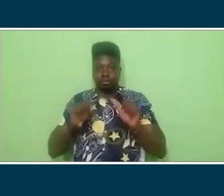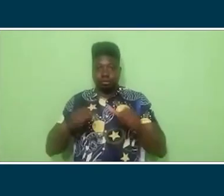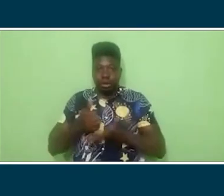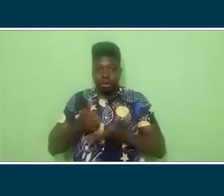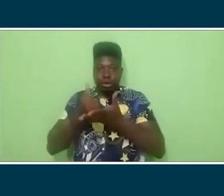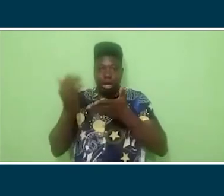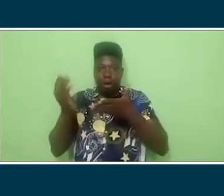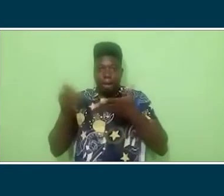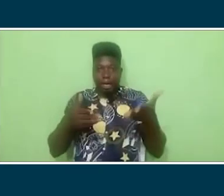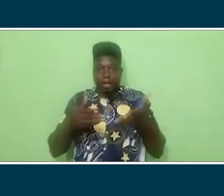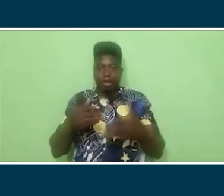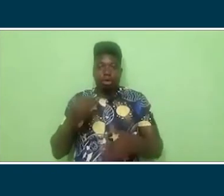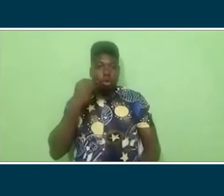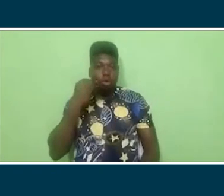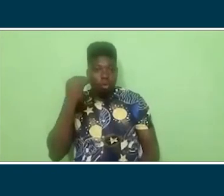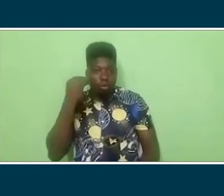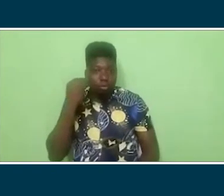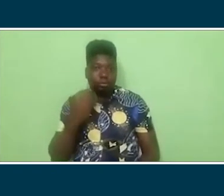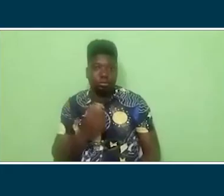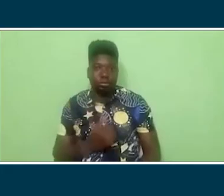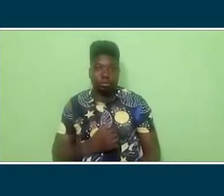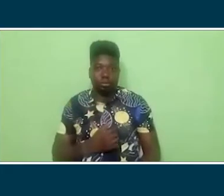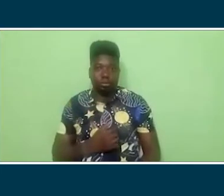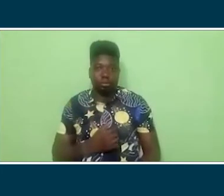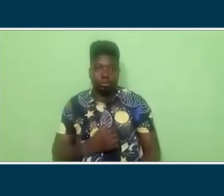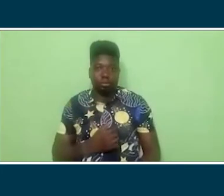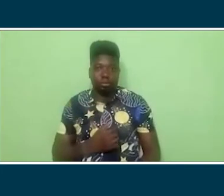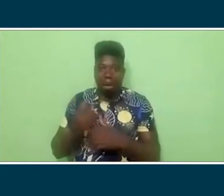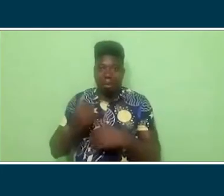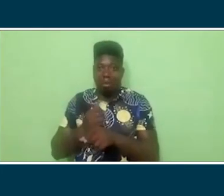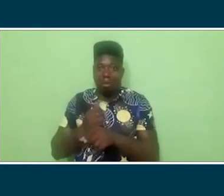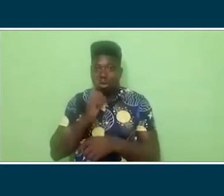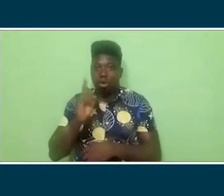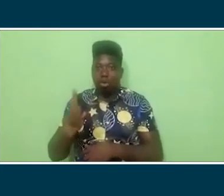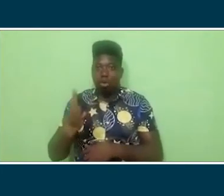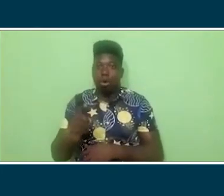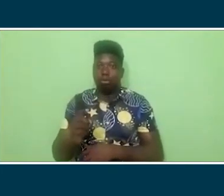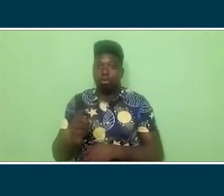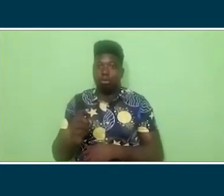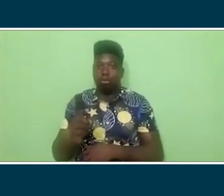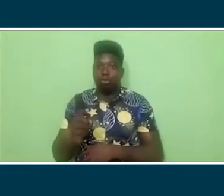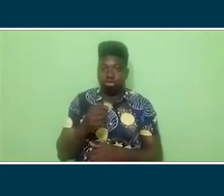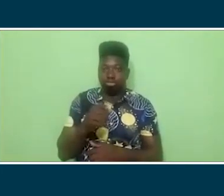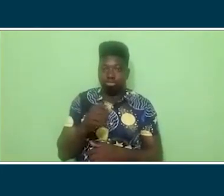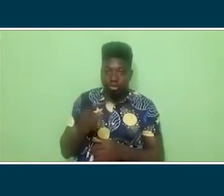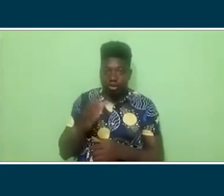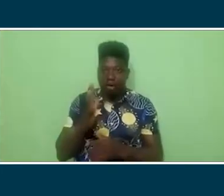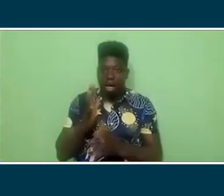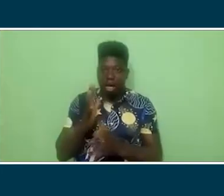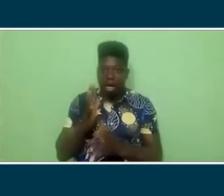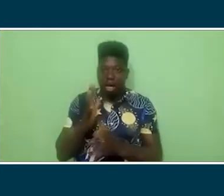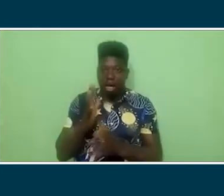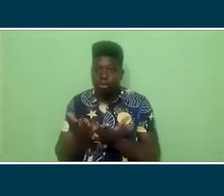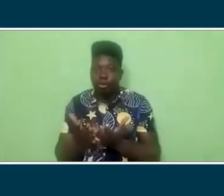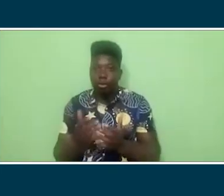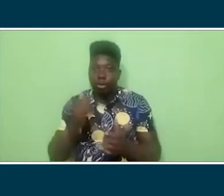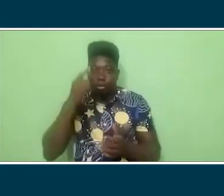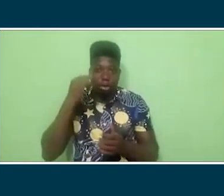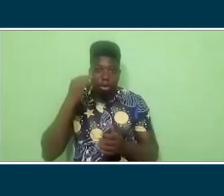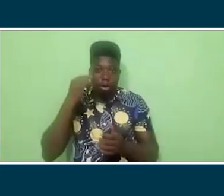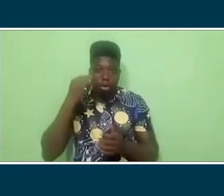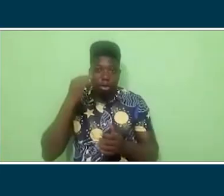Yeah. Well, first, make sure one of those 5 books is Leticia's book, because that will really help you. So just start